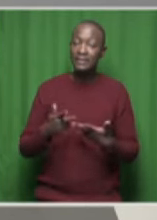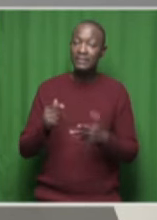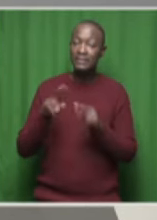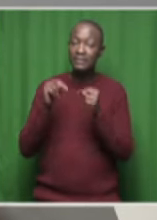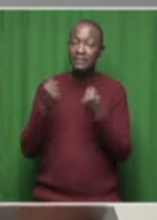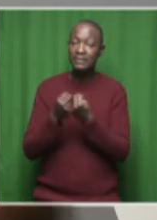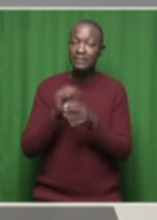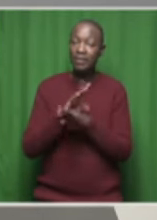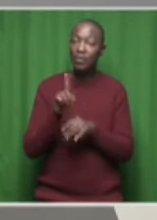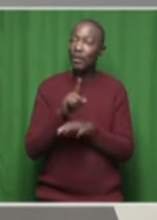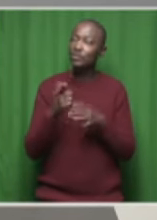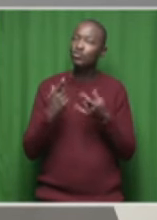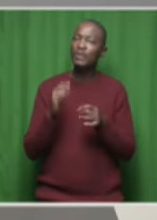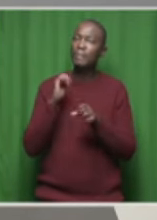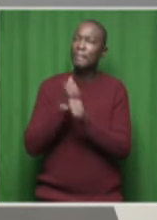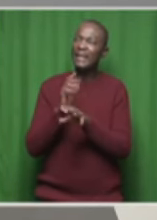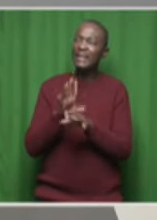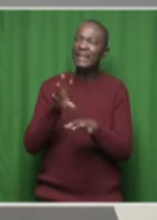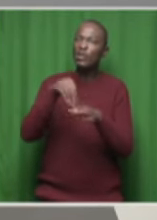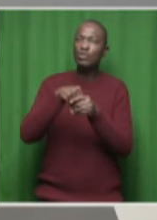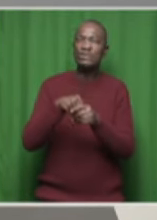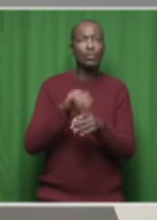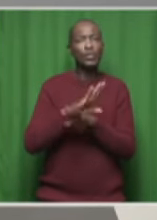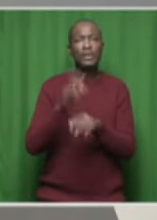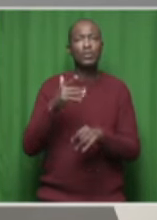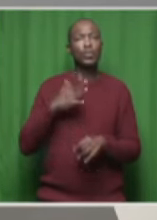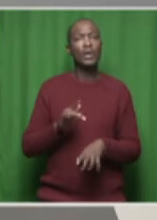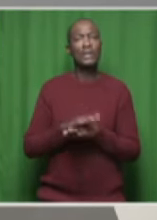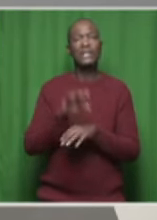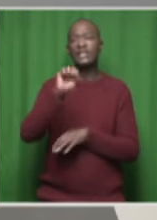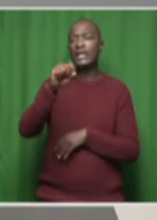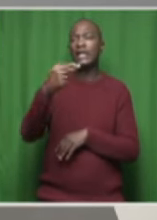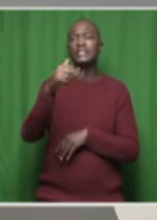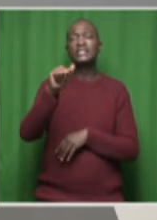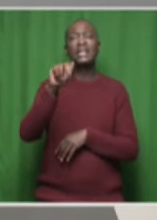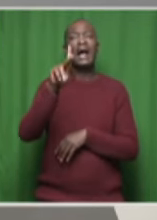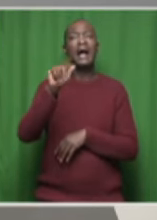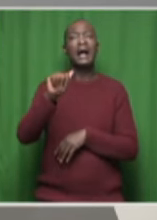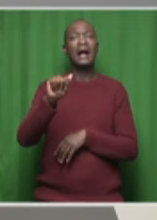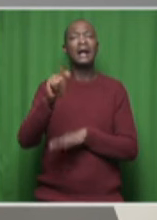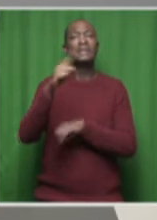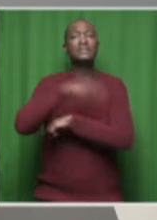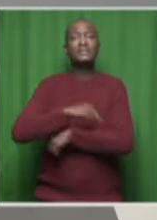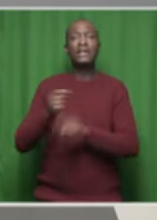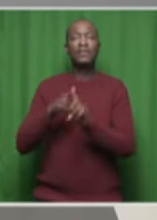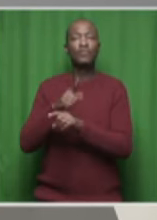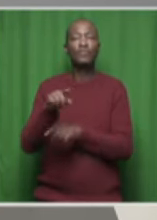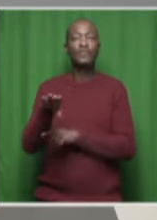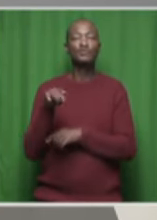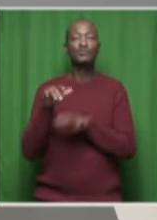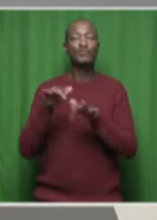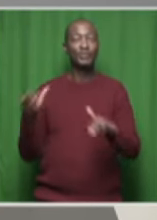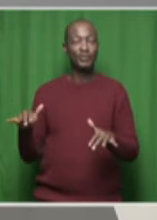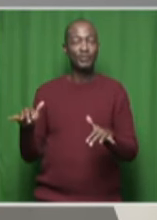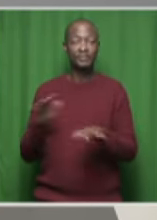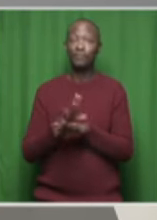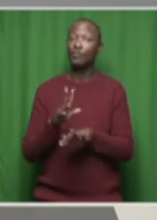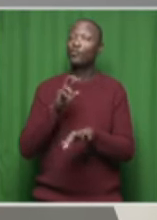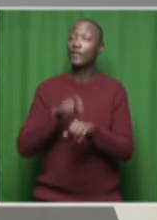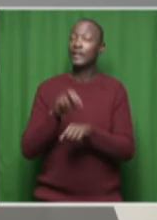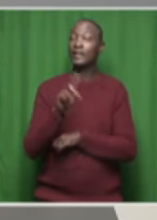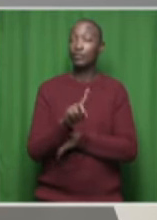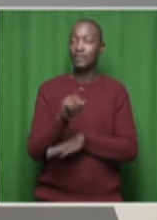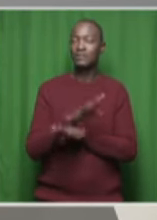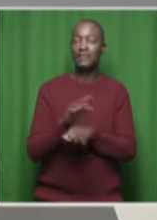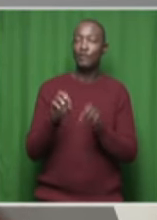we had to consider was how do we make it inclusive? We didn't want to take Shaka Day away from the Zulu people. Yes. So we need